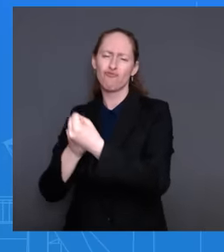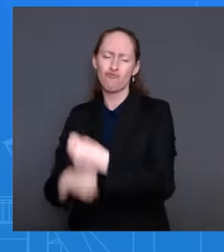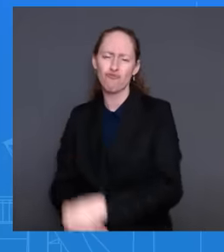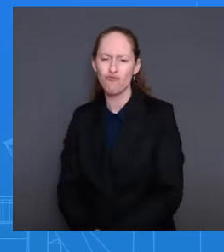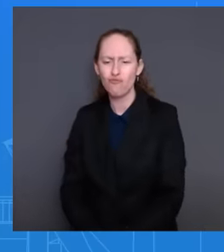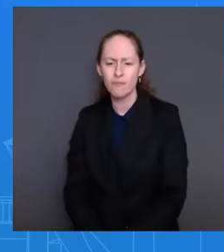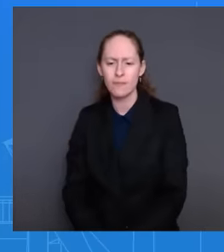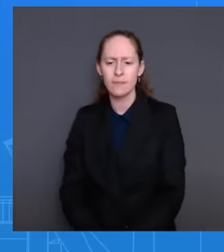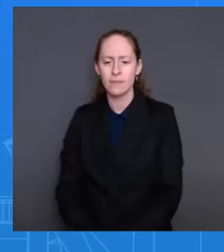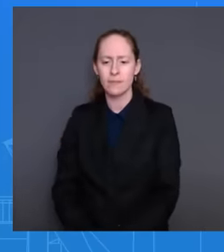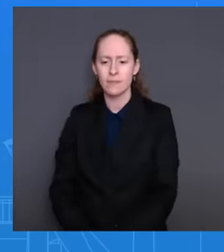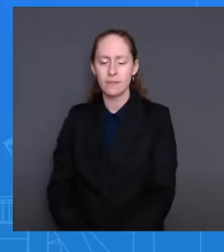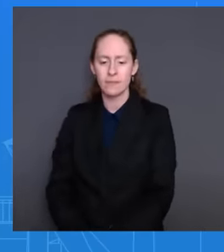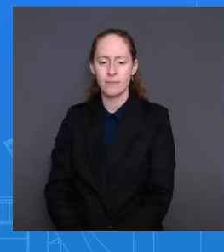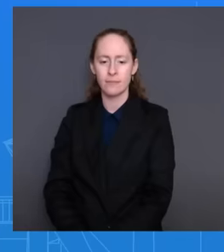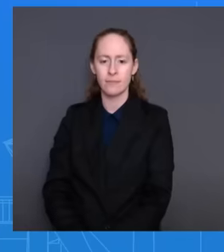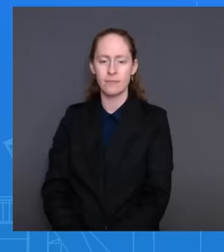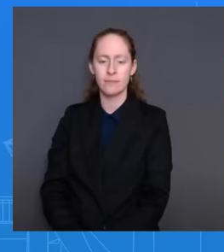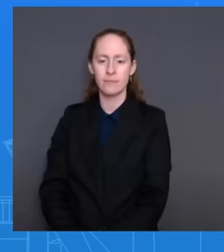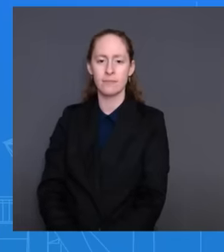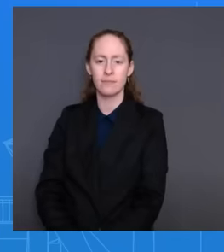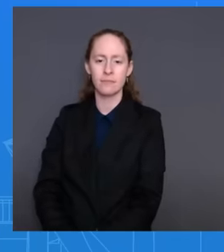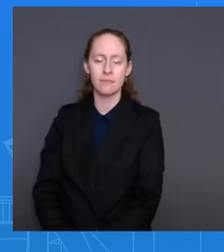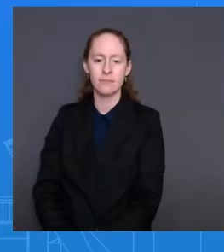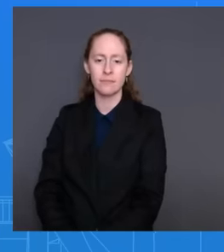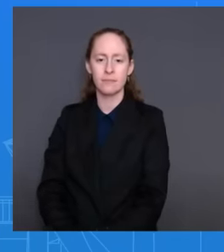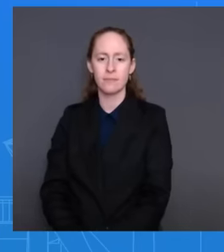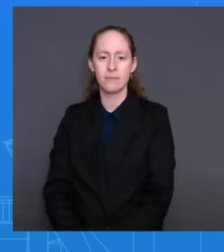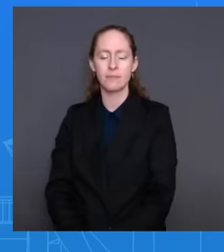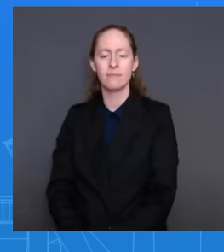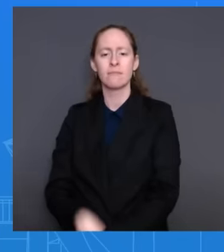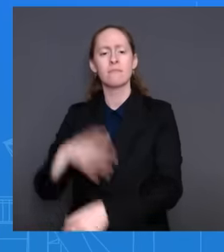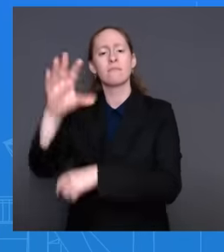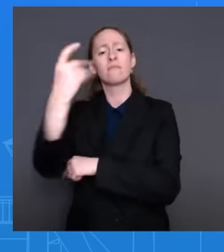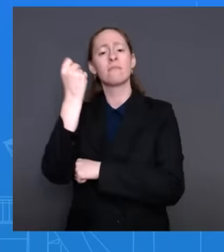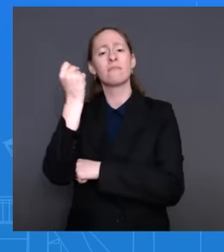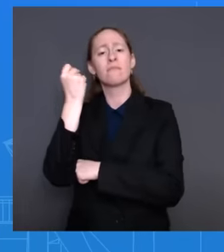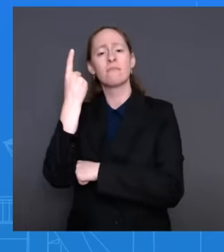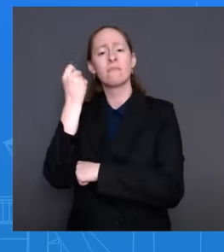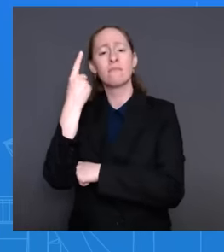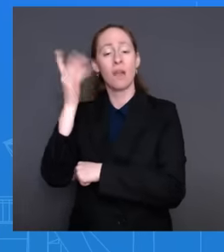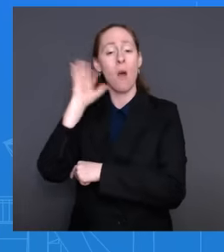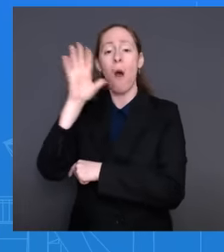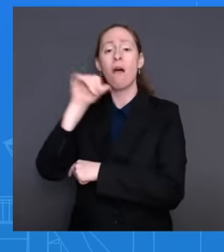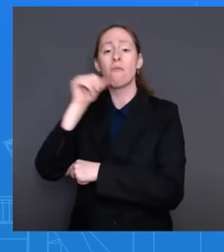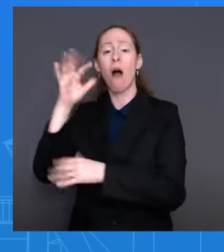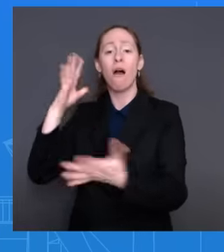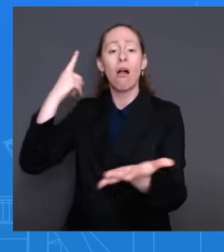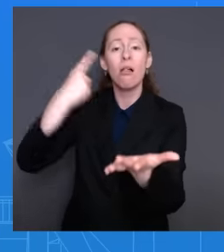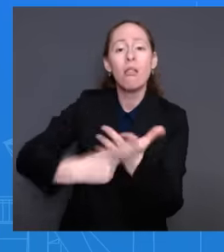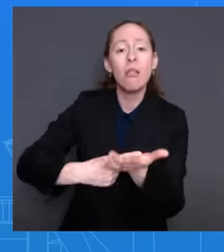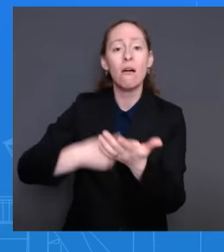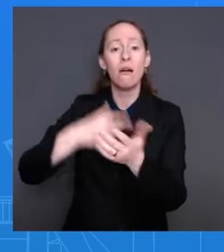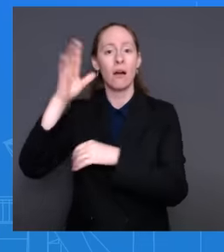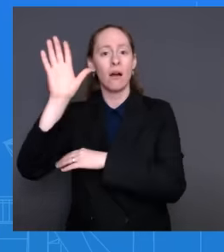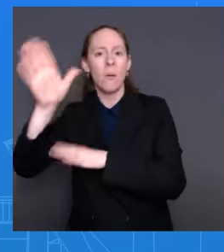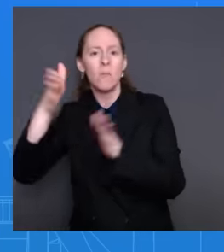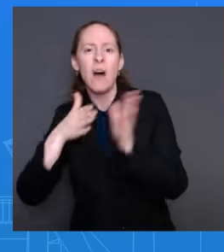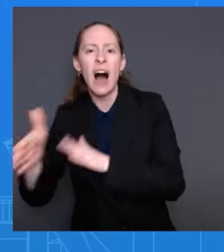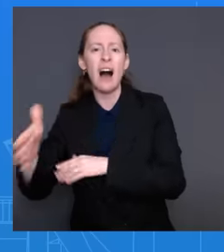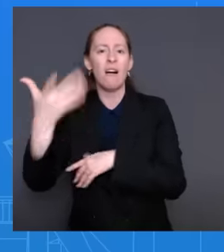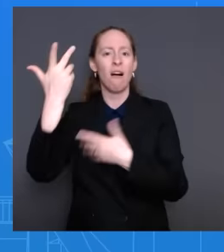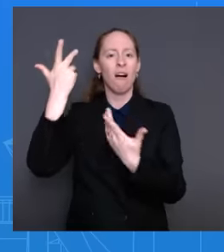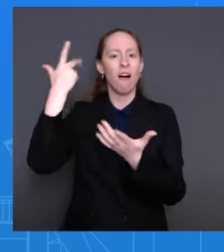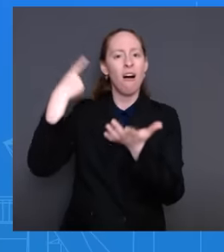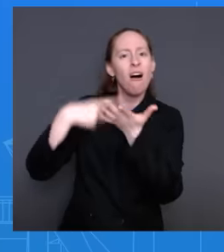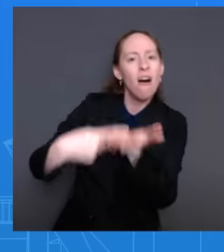is to stay out of the business of commenting on tactics, timing, or otherwise on the monetary policy side. So you can expect that from us going forward. Okay. A